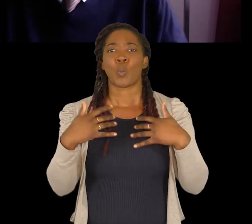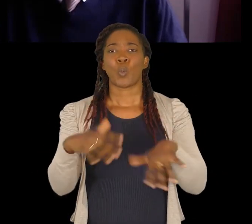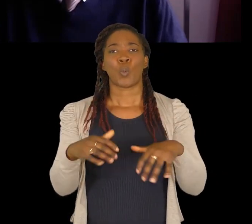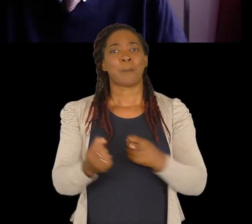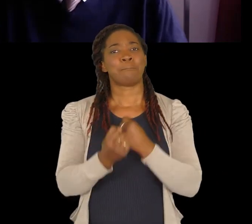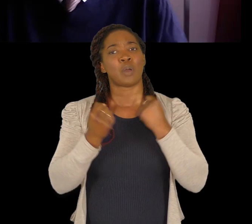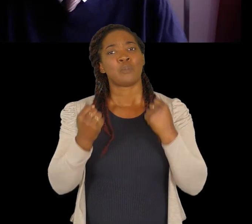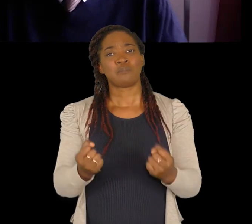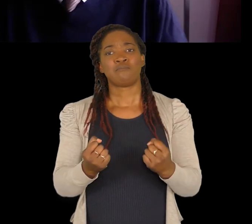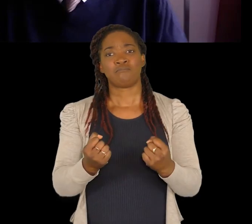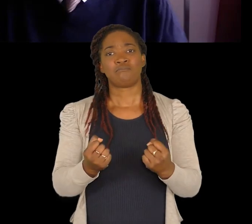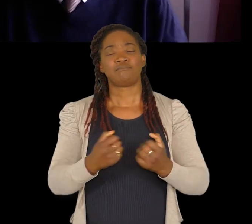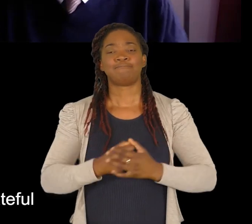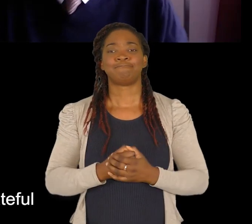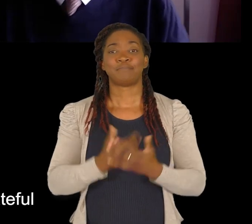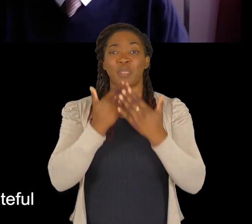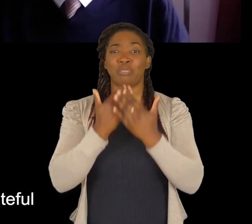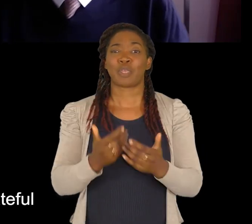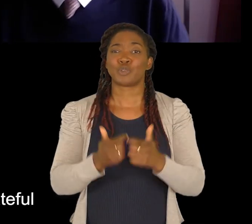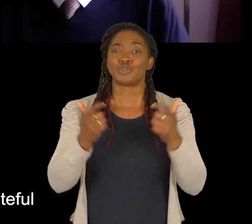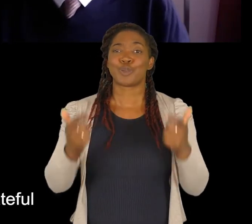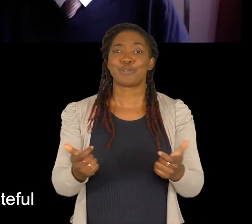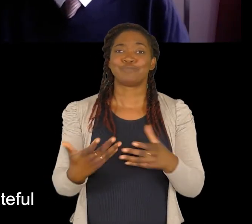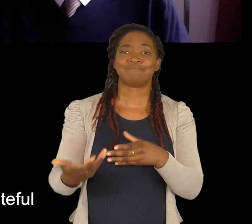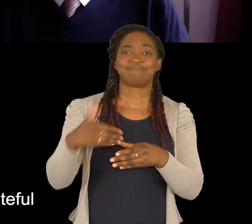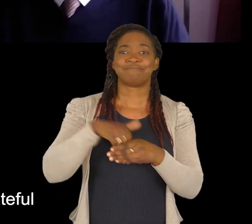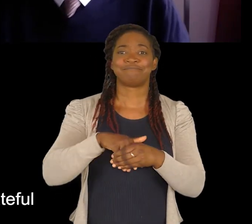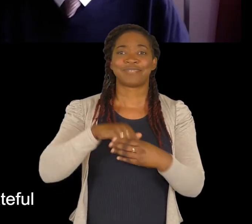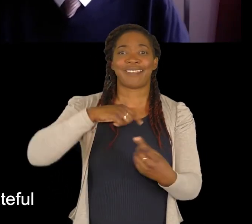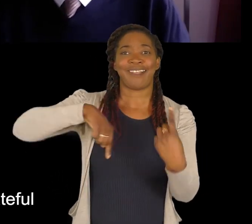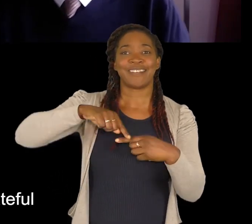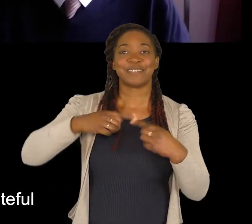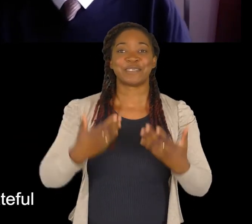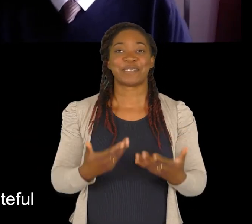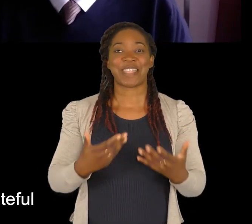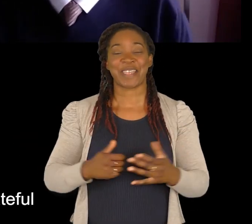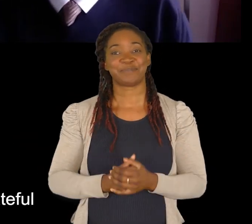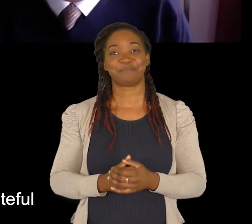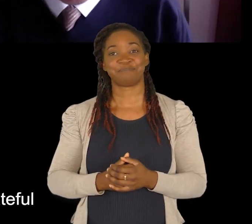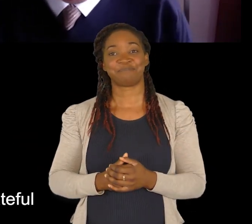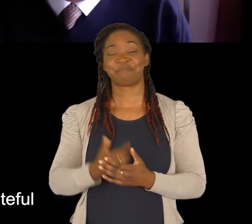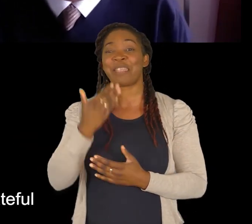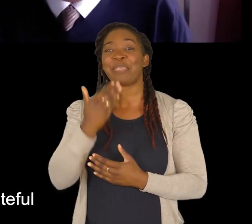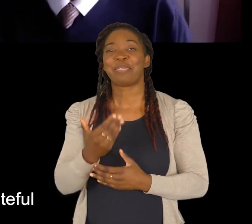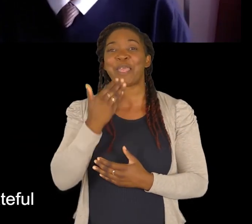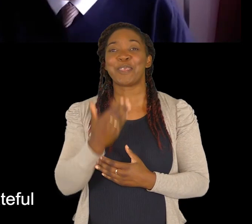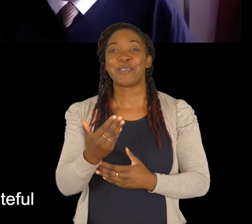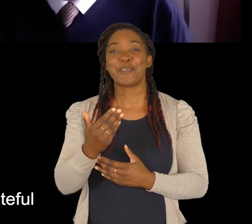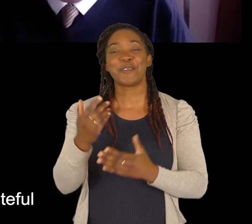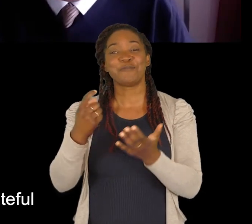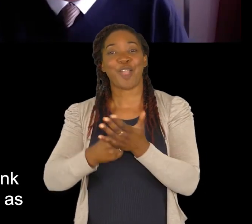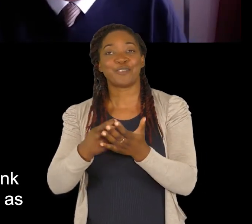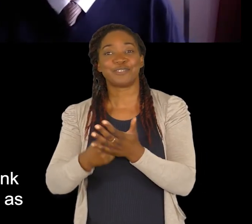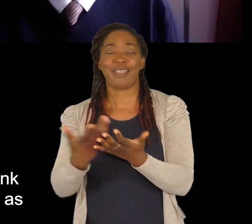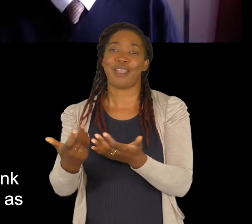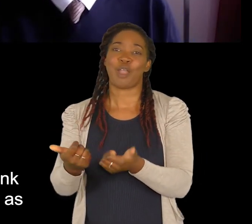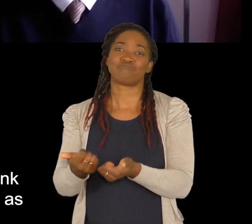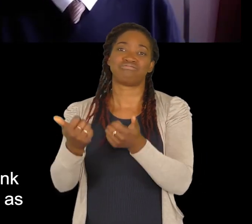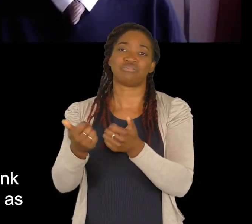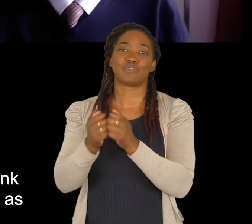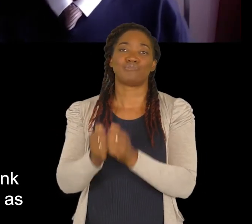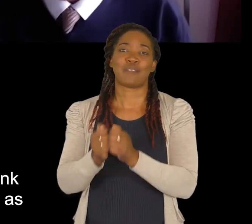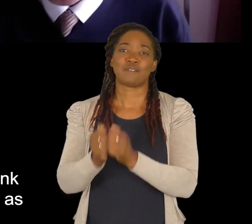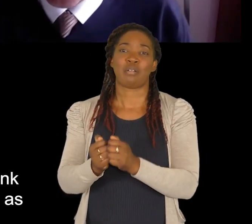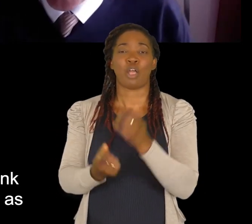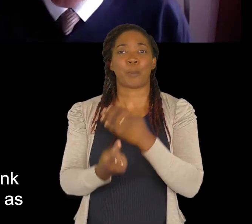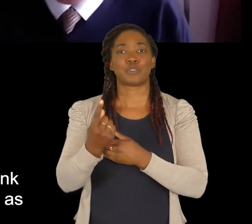very powerful. Thank you so much for joining us today. Thank you, Rosa. I was very grateful for the